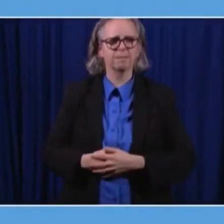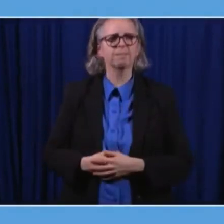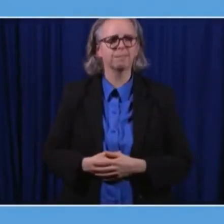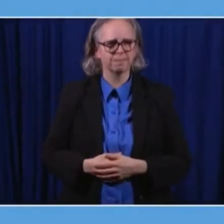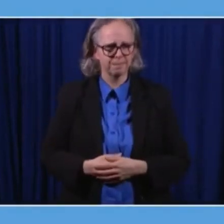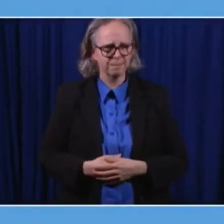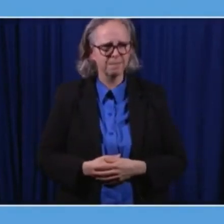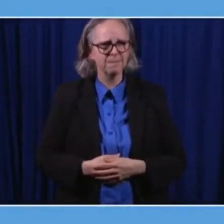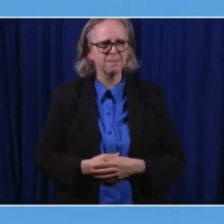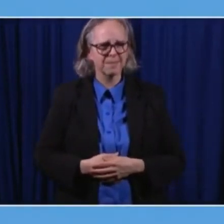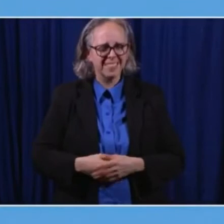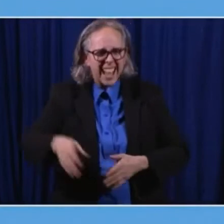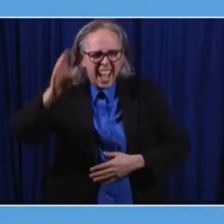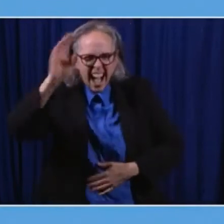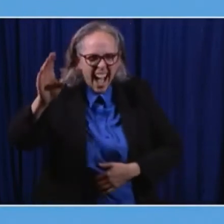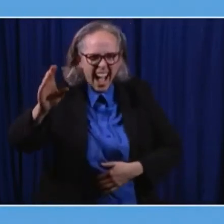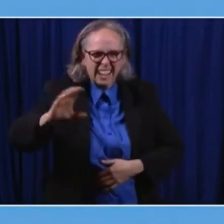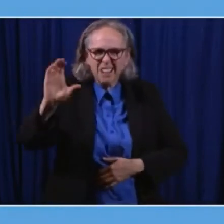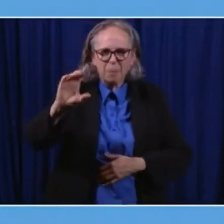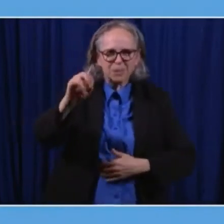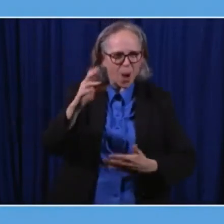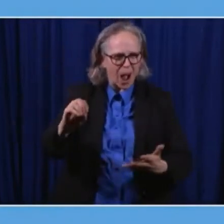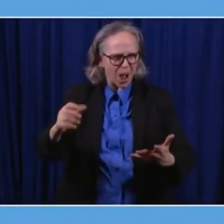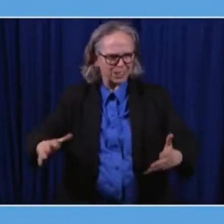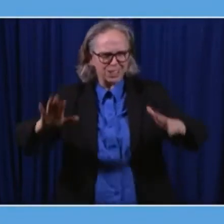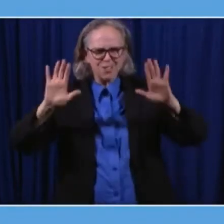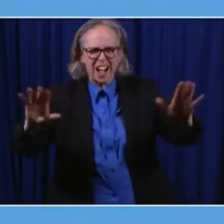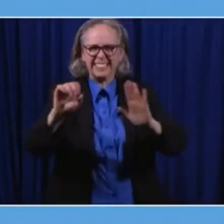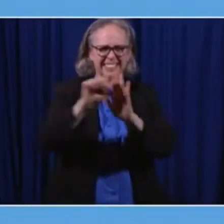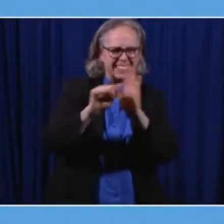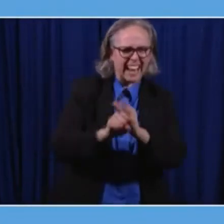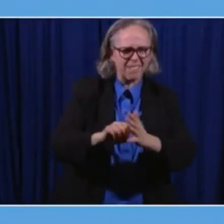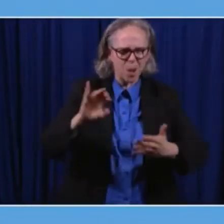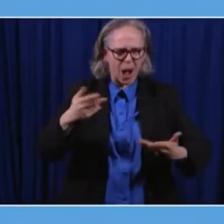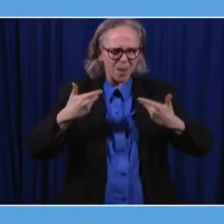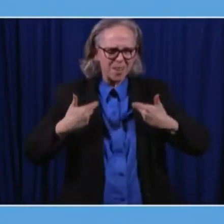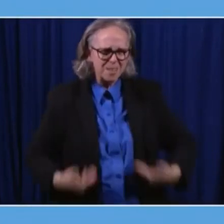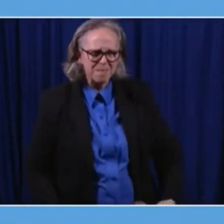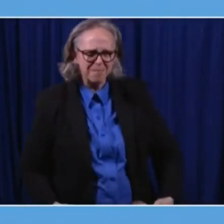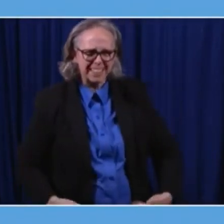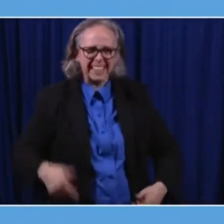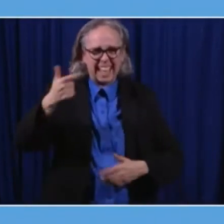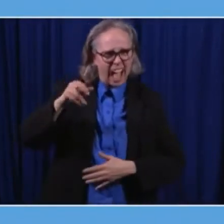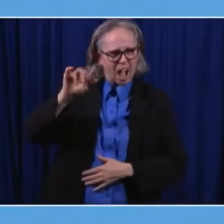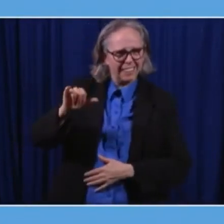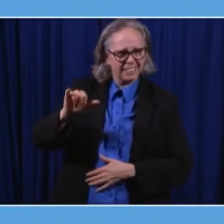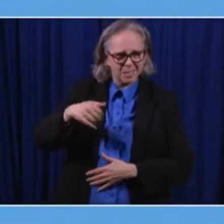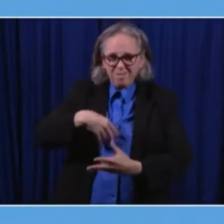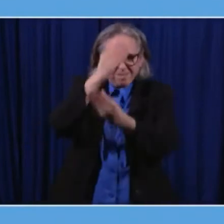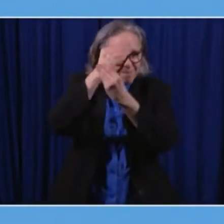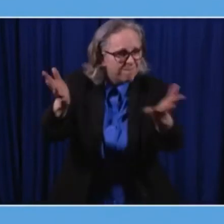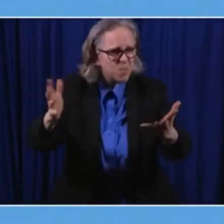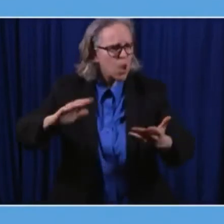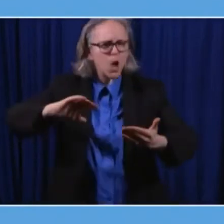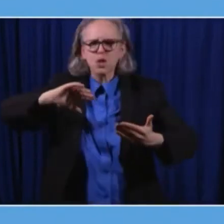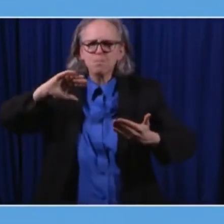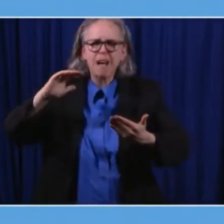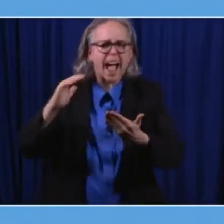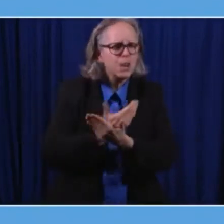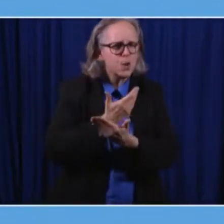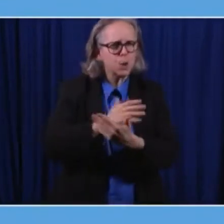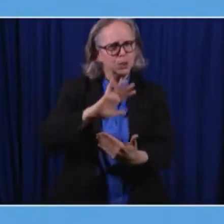Hey, Columbus, Ohio, the great state of Ohio. It's Gary LaVox, and just wanted to tell you I got a brand new Christmas song out this year